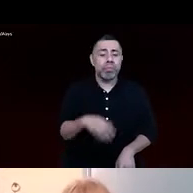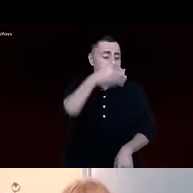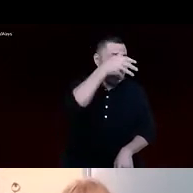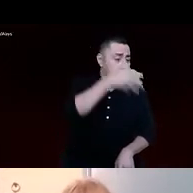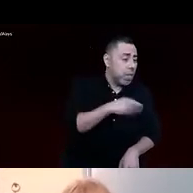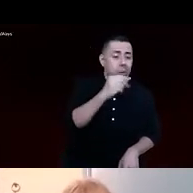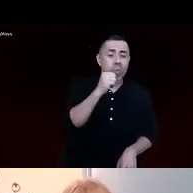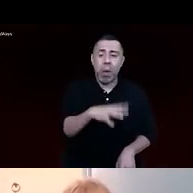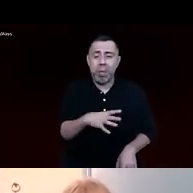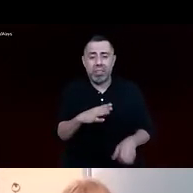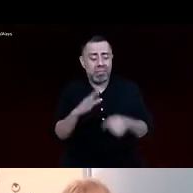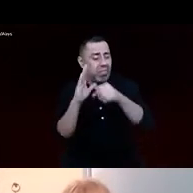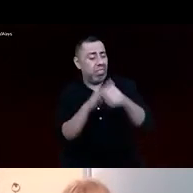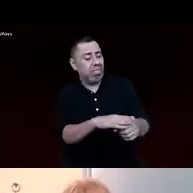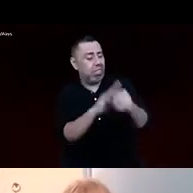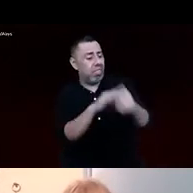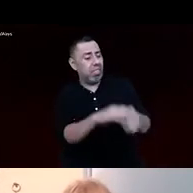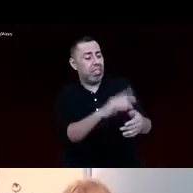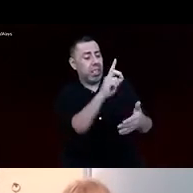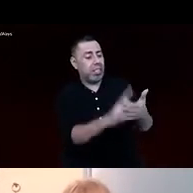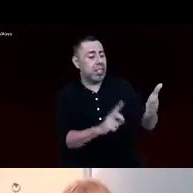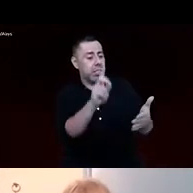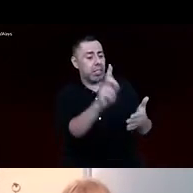and to me, you're not a part of